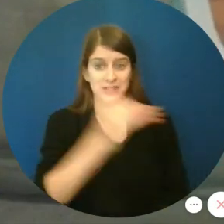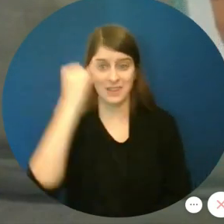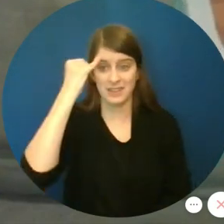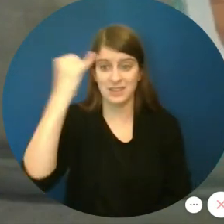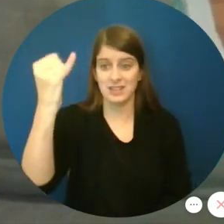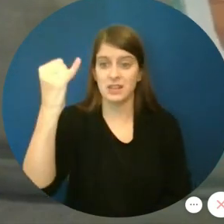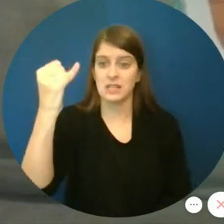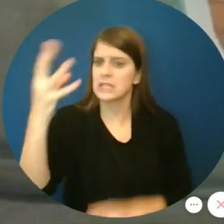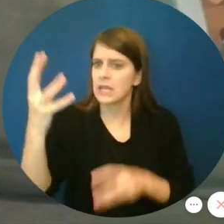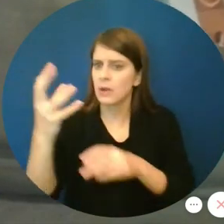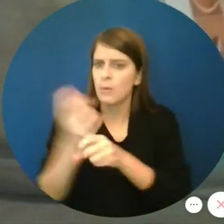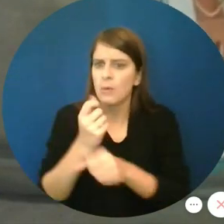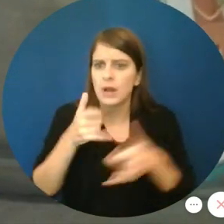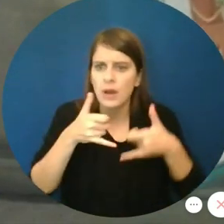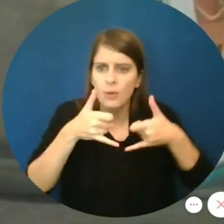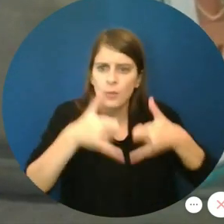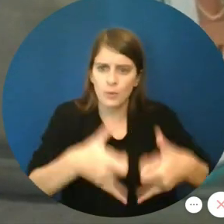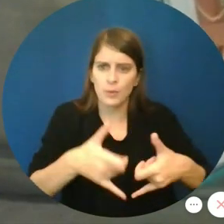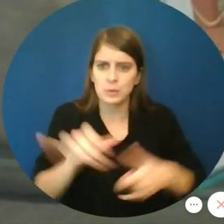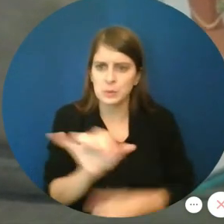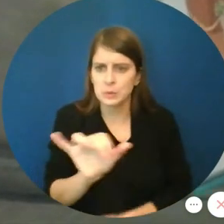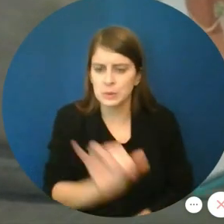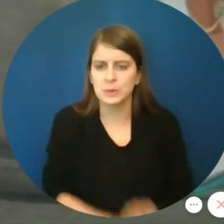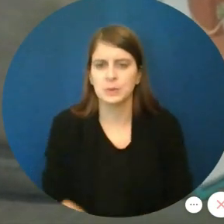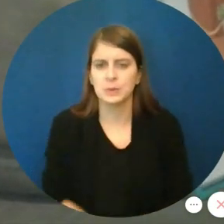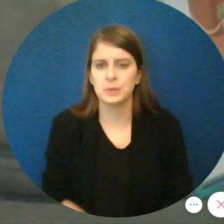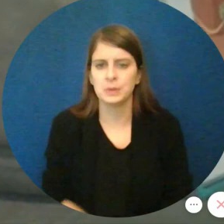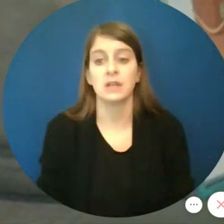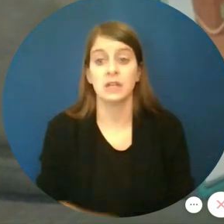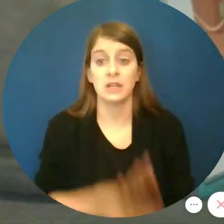NAACP Spingarn Medal. As his